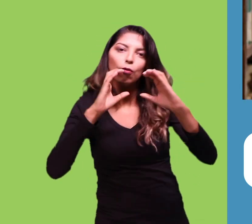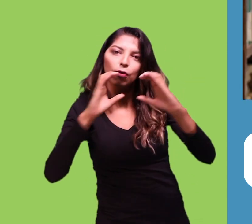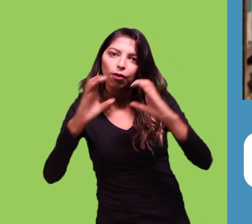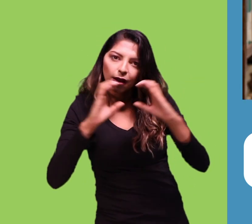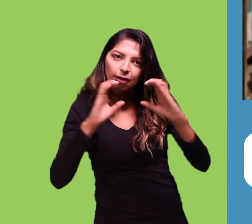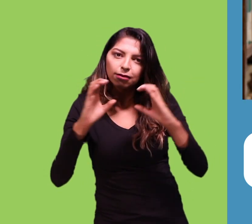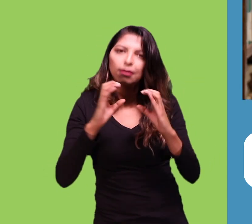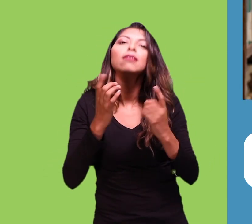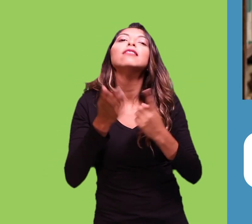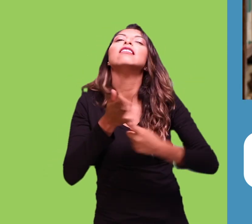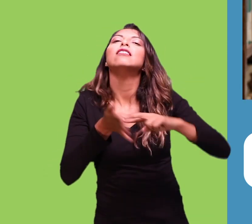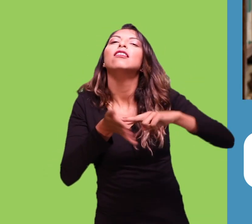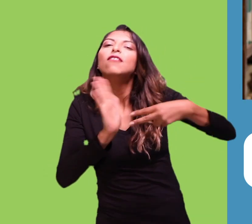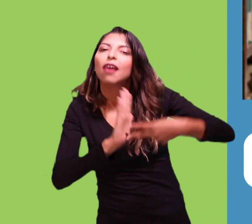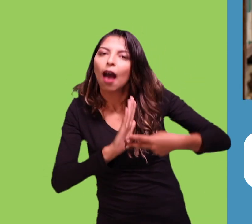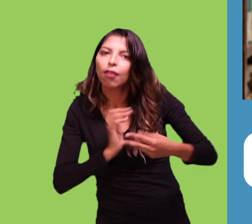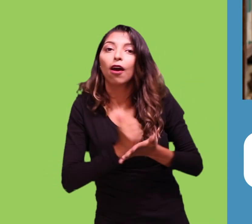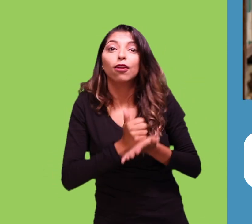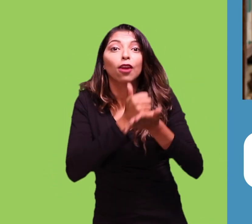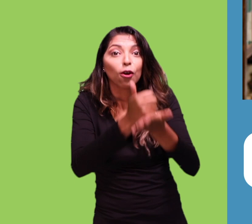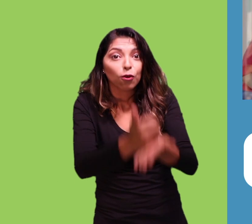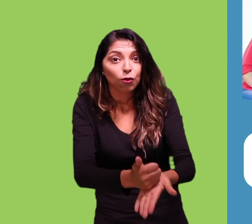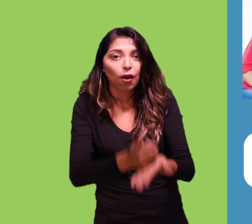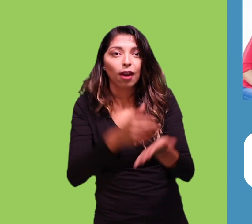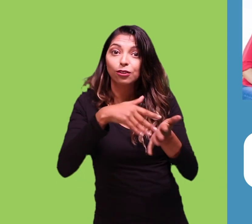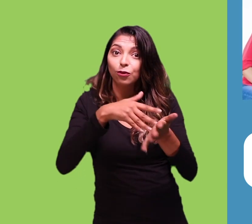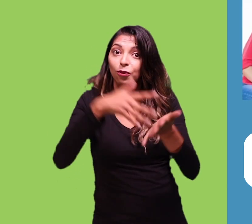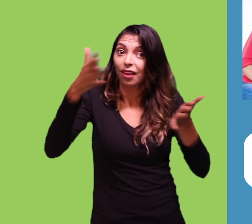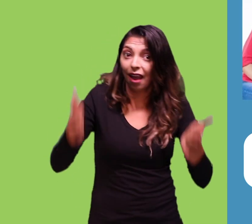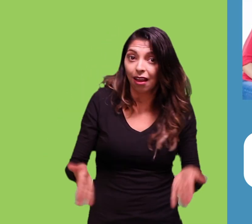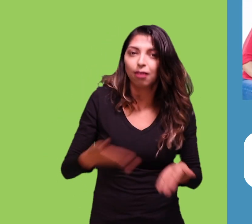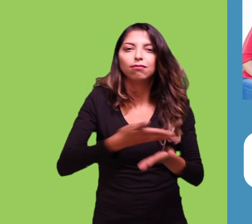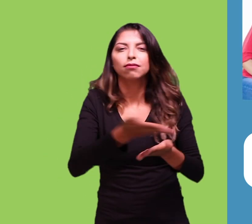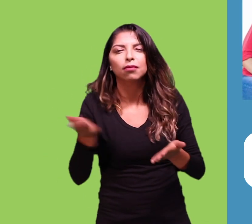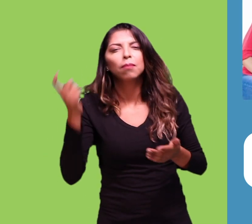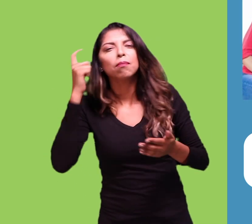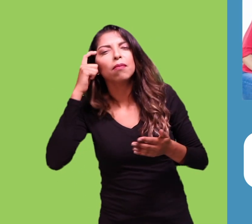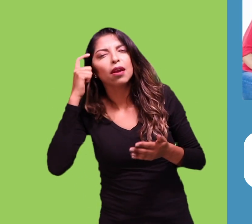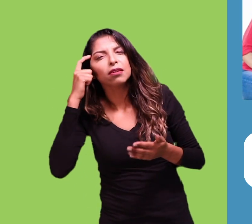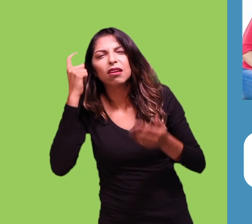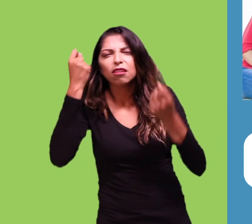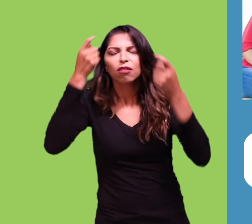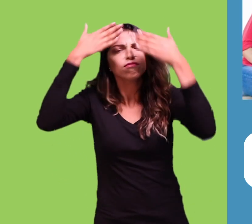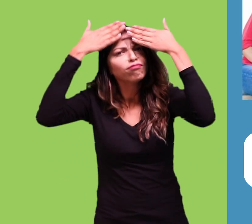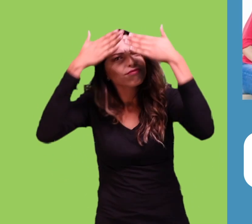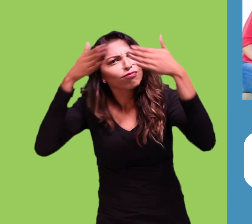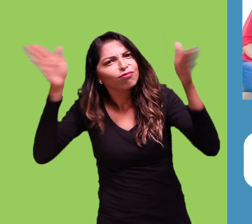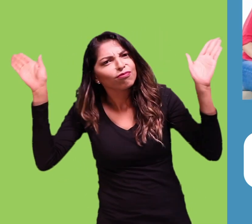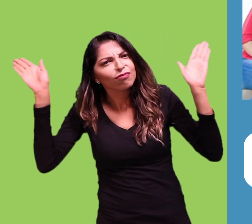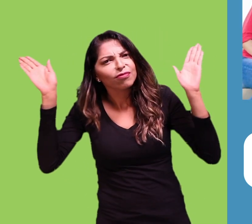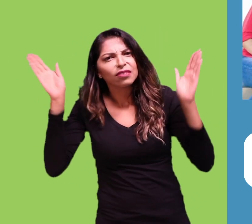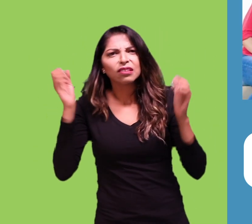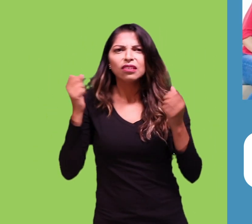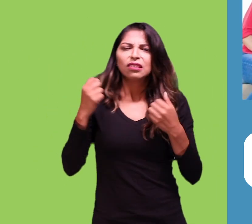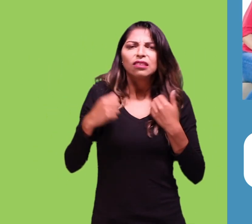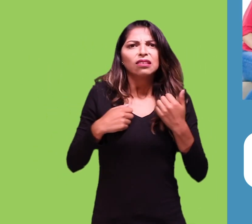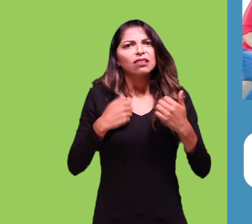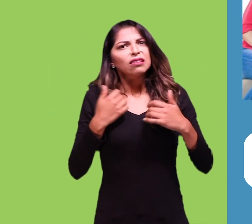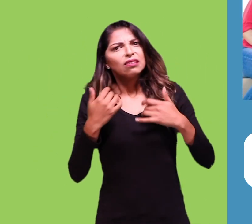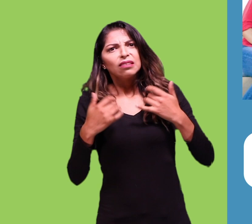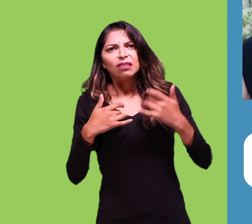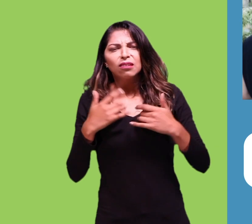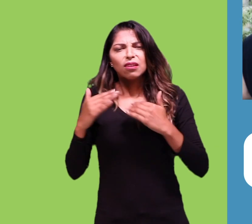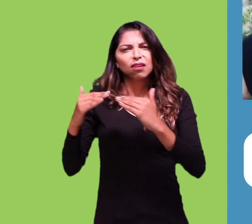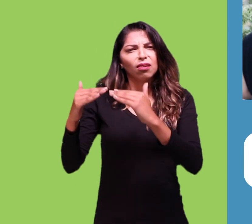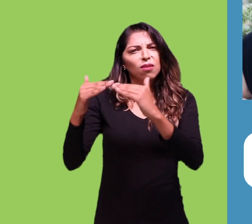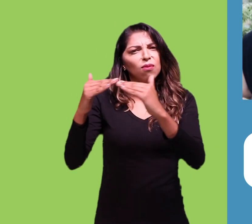awareness, as the English curriculum states, is to help our learners realize that they often share the same problems, frustrations,